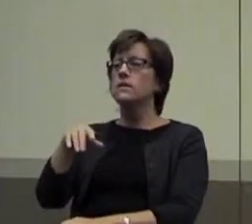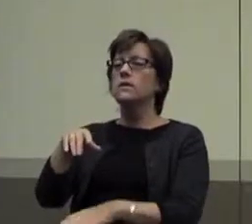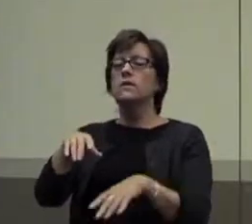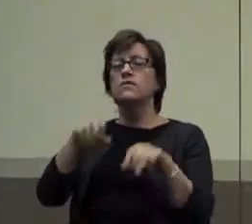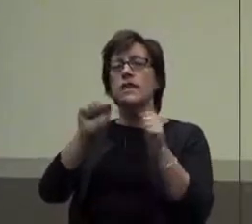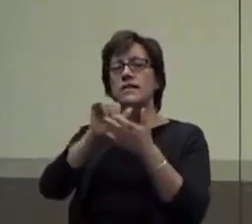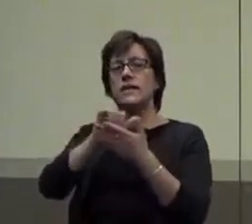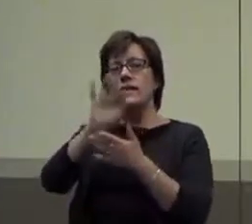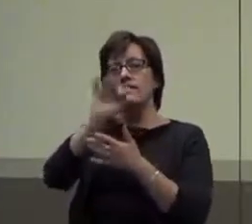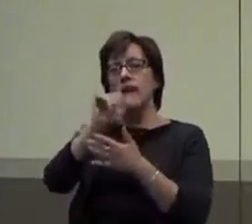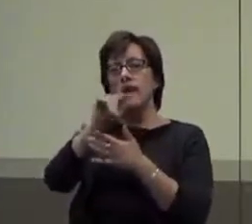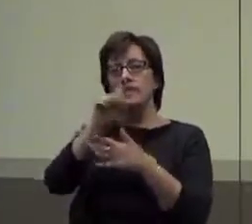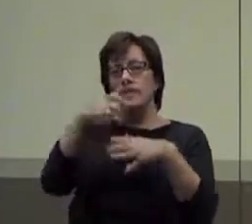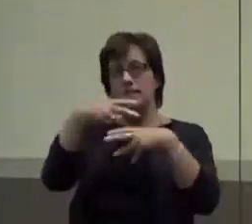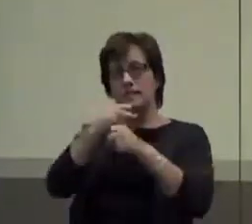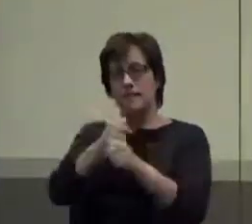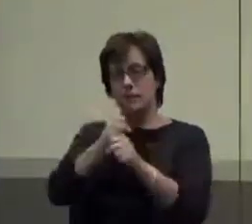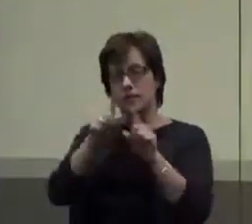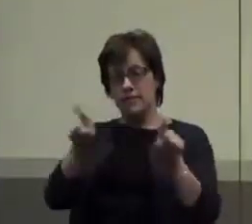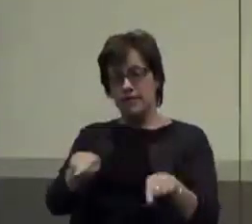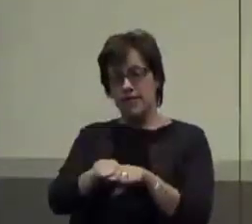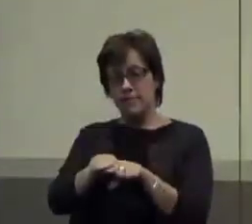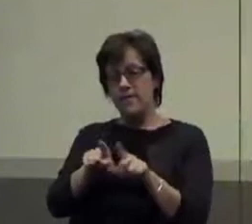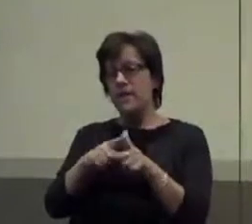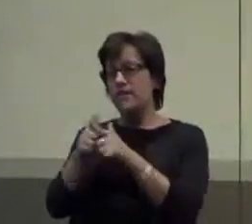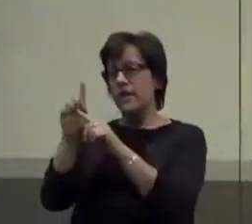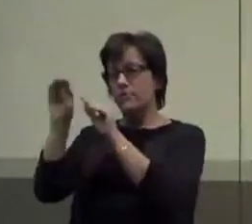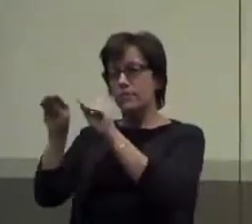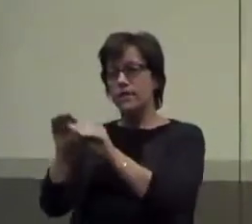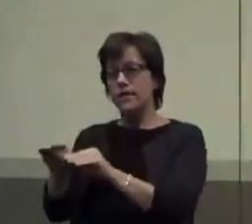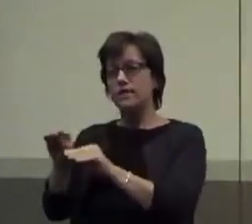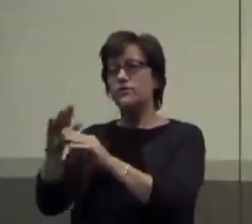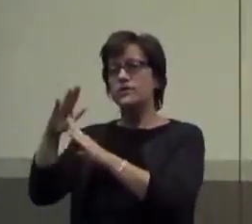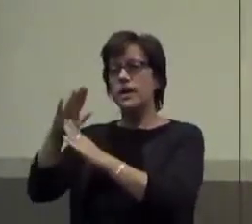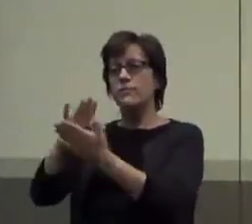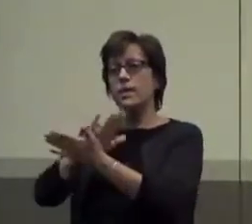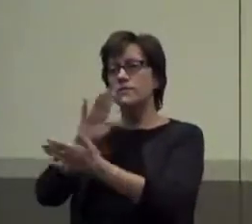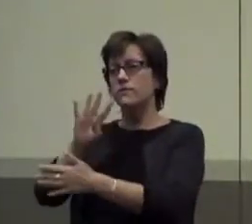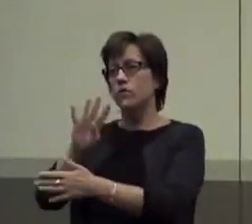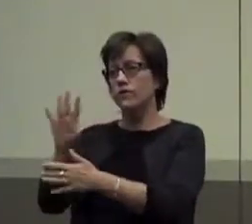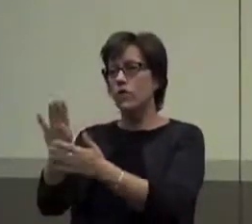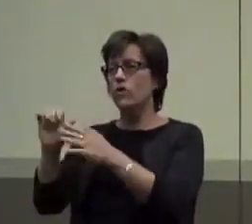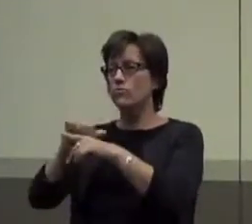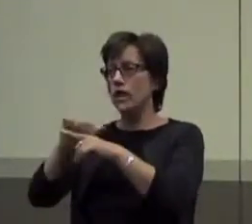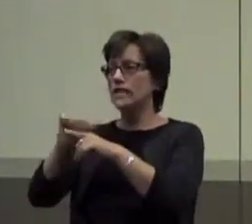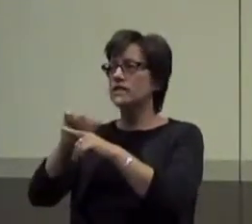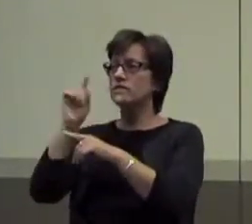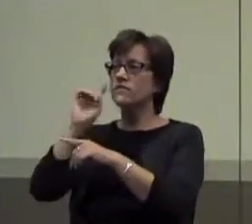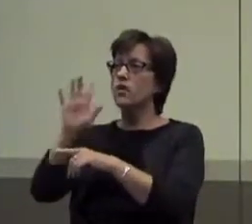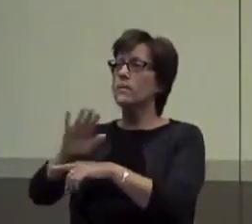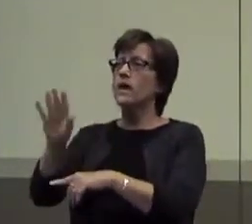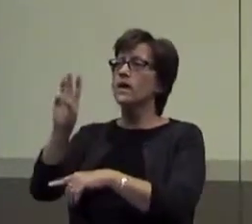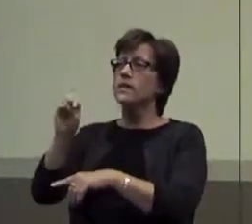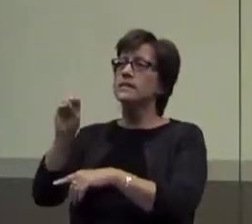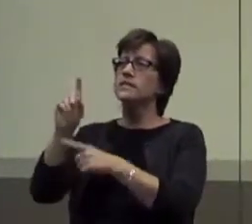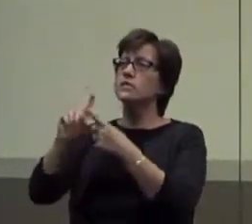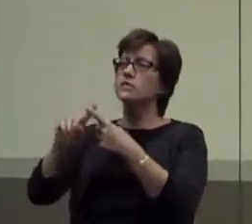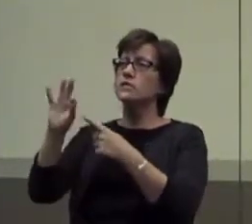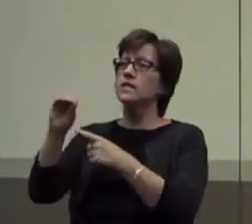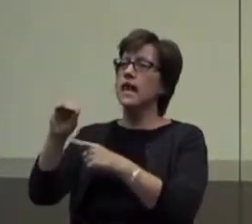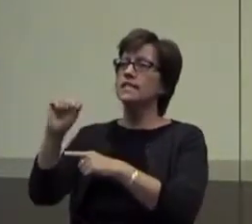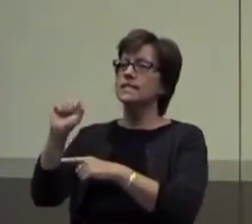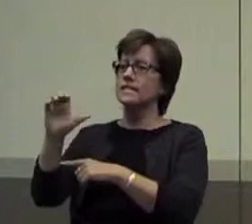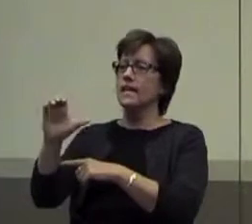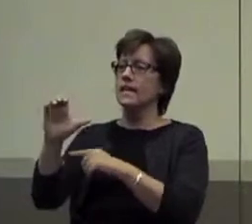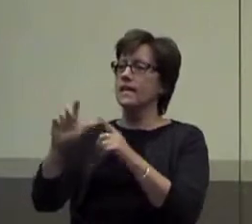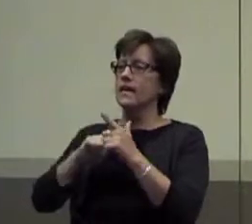summary statement and plug it in to the top on page 44. And they're going to practice that for about 60 to 90 seconds.